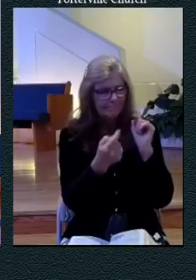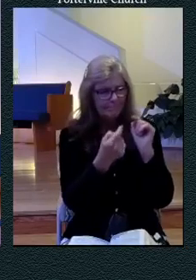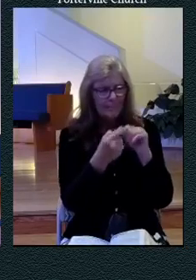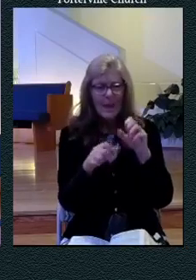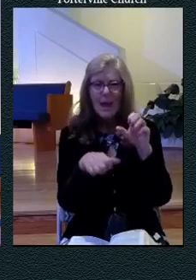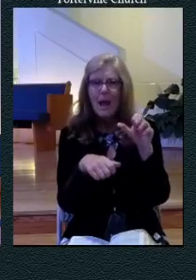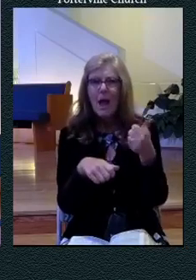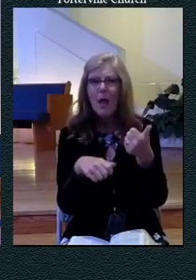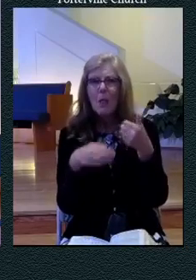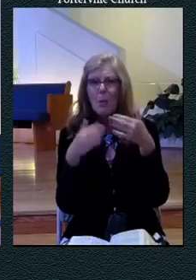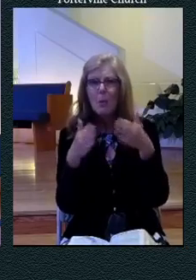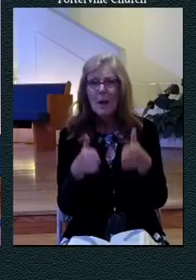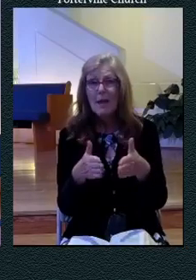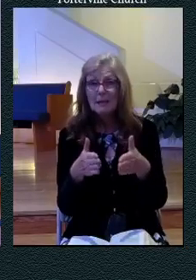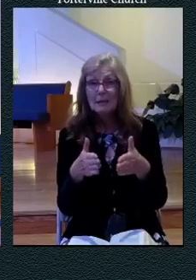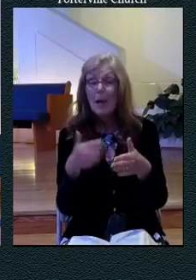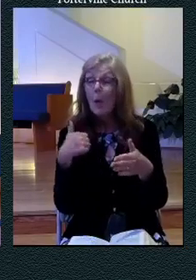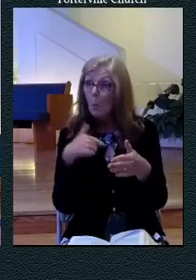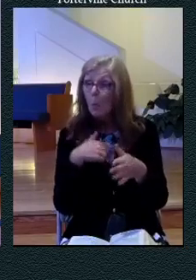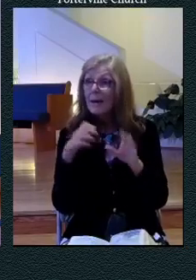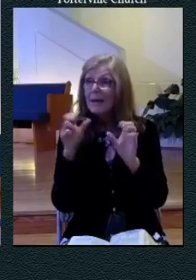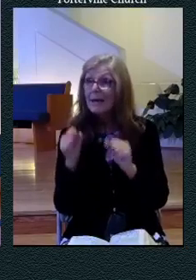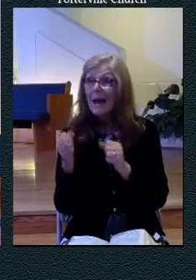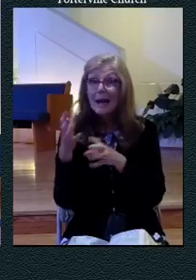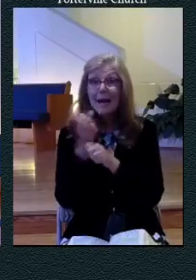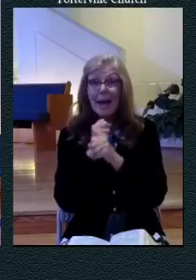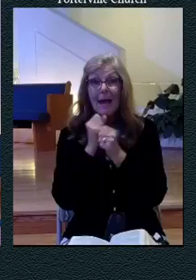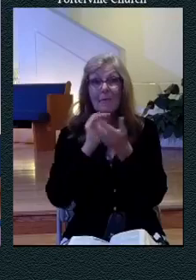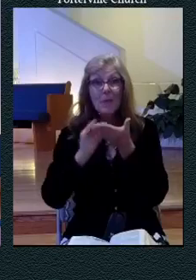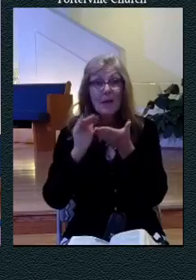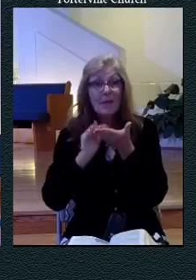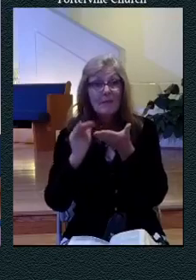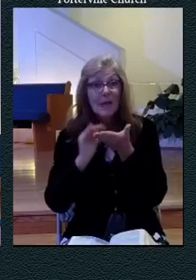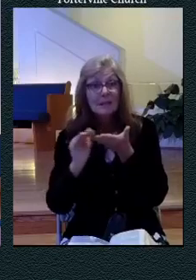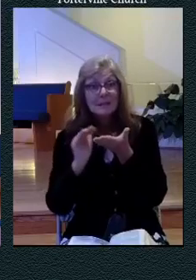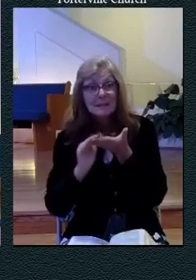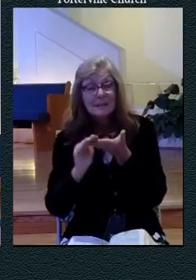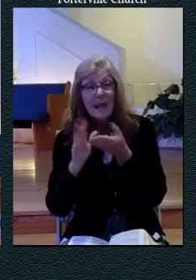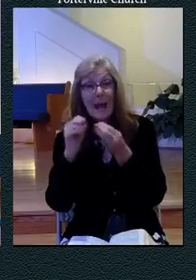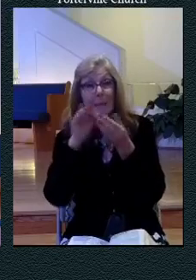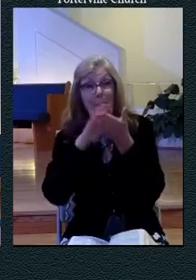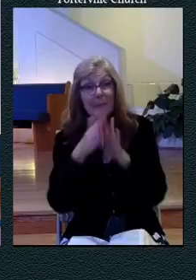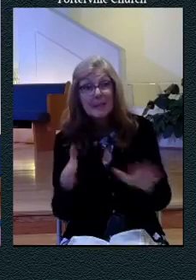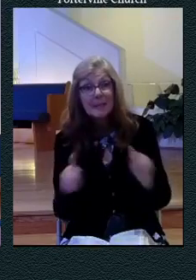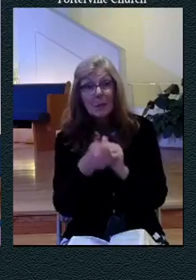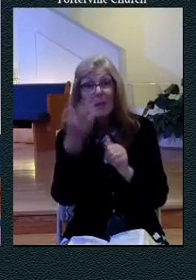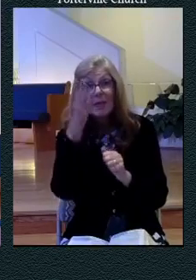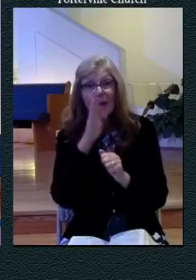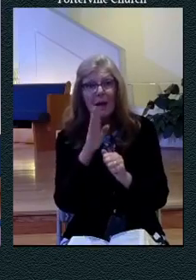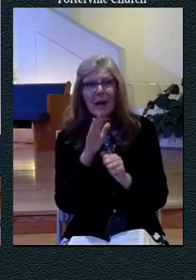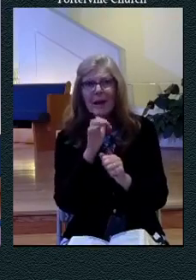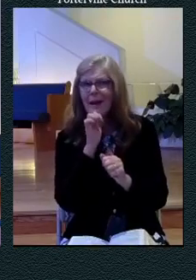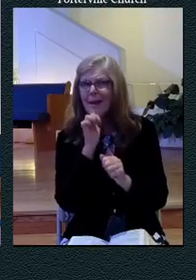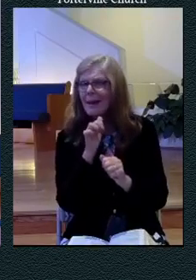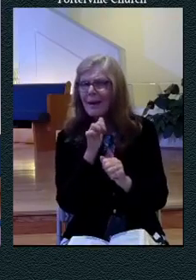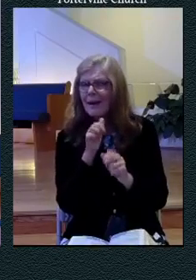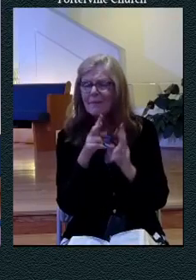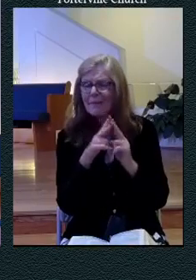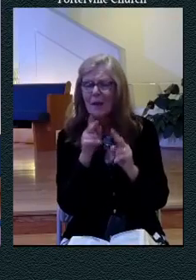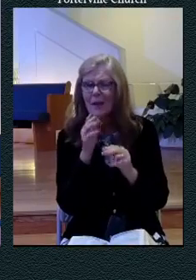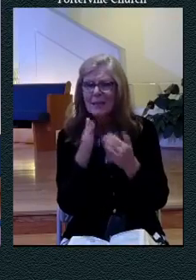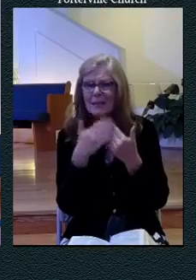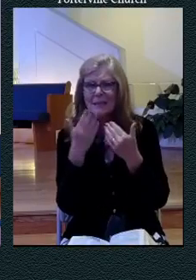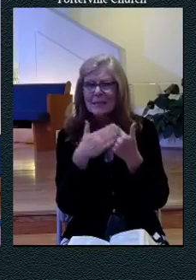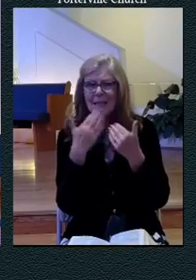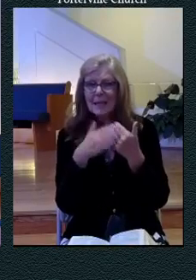we obtain the forgiveness of our sins and peace with God. not so easy in actual